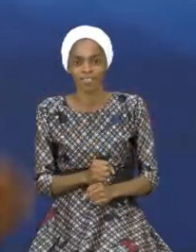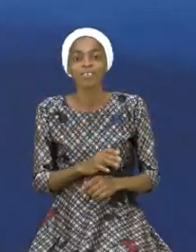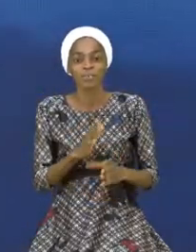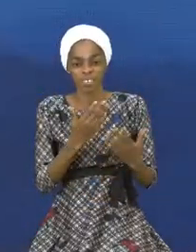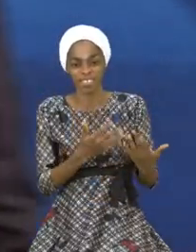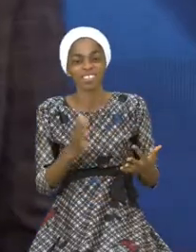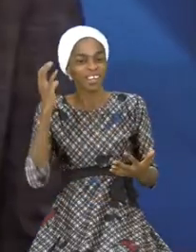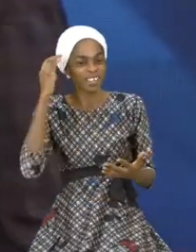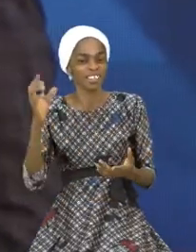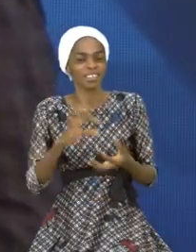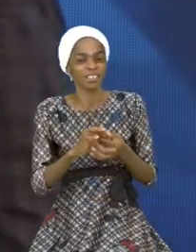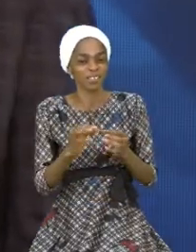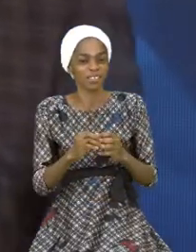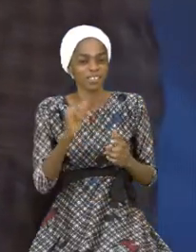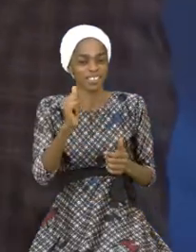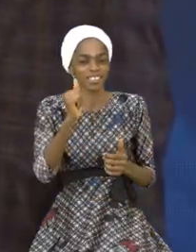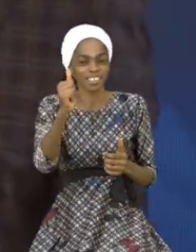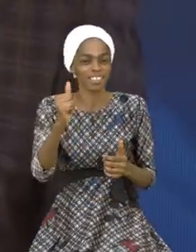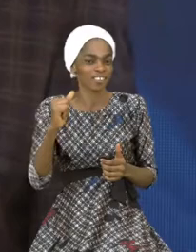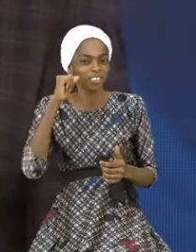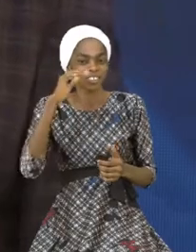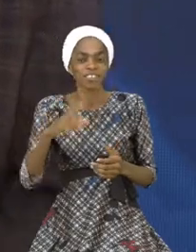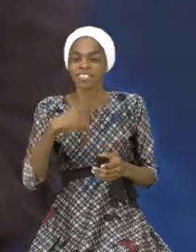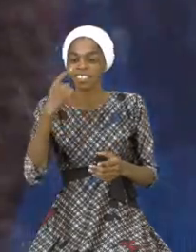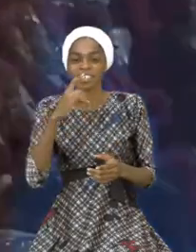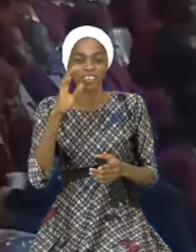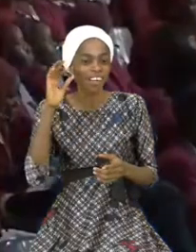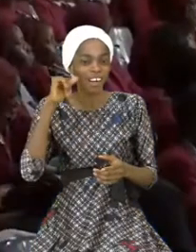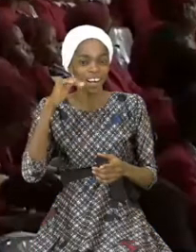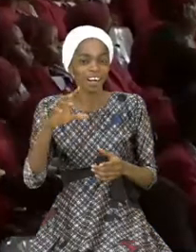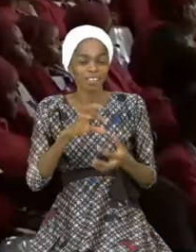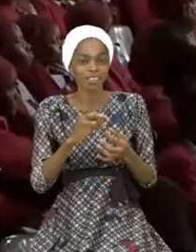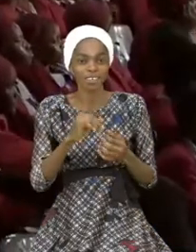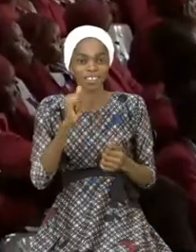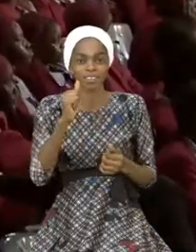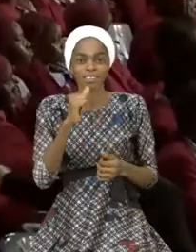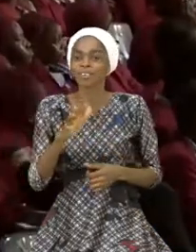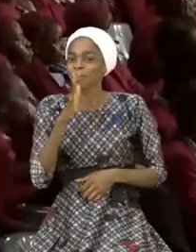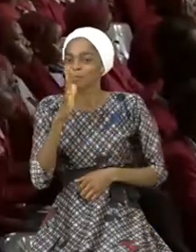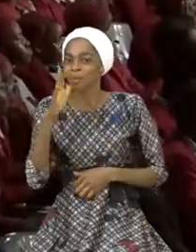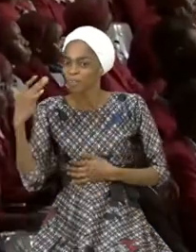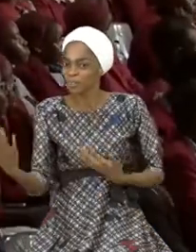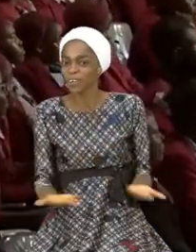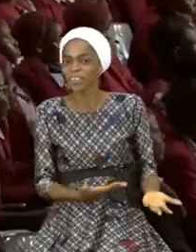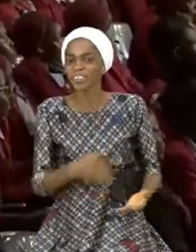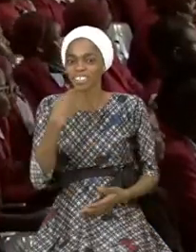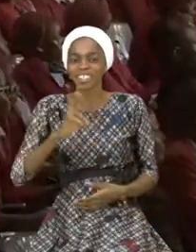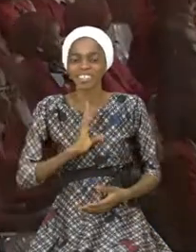her story. She will tell you her story by herself. Mama, welcome. Tell us your